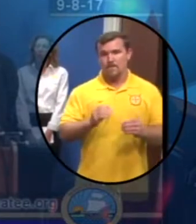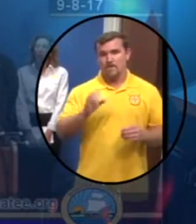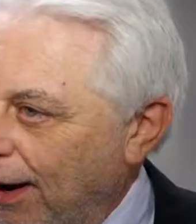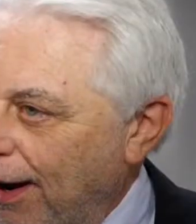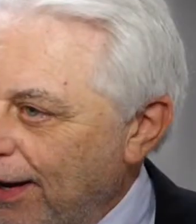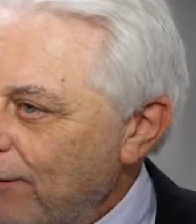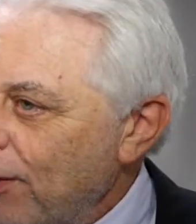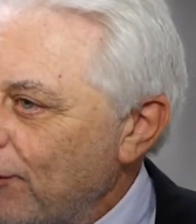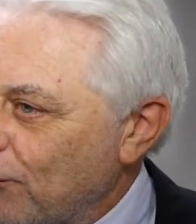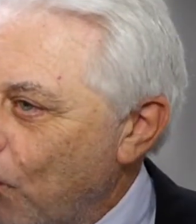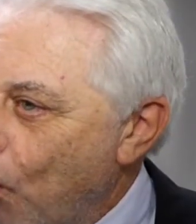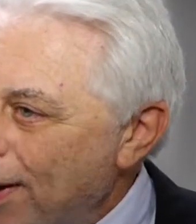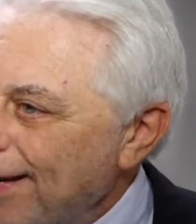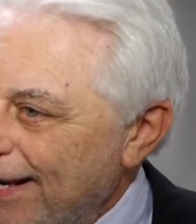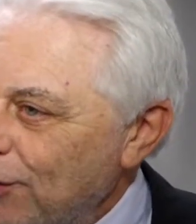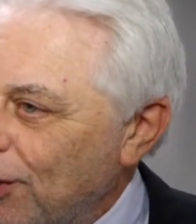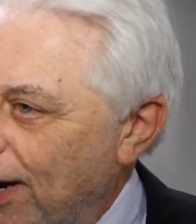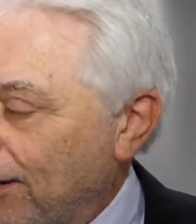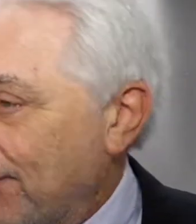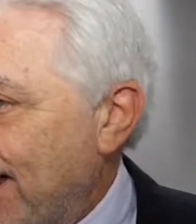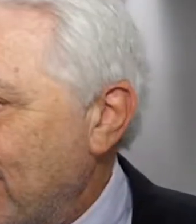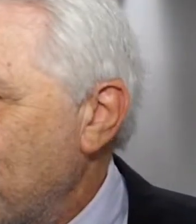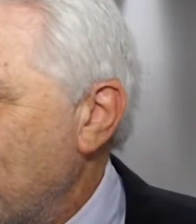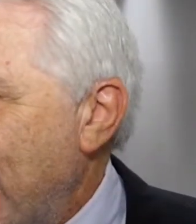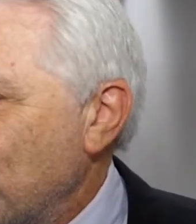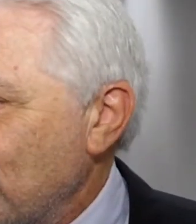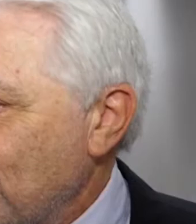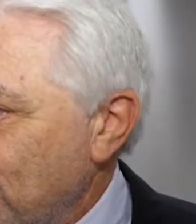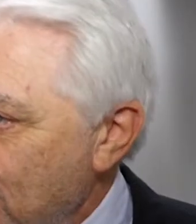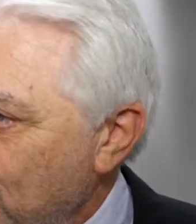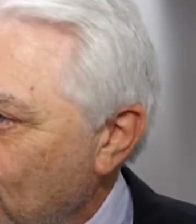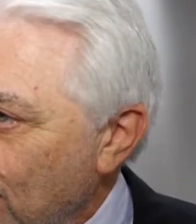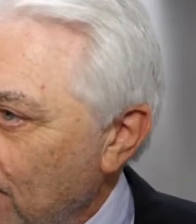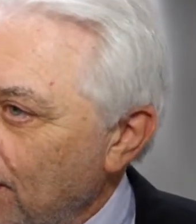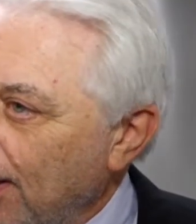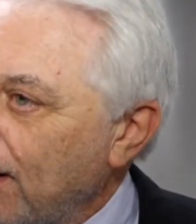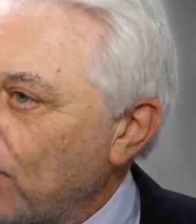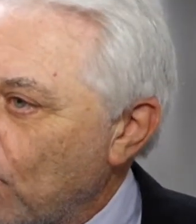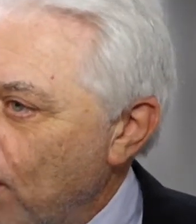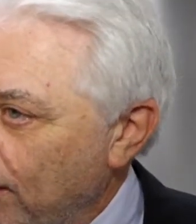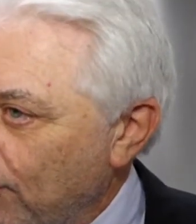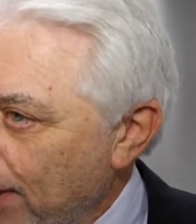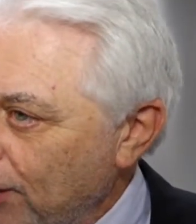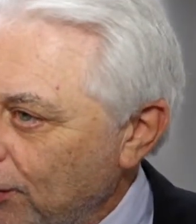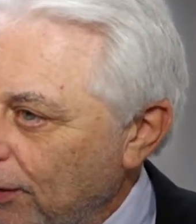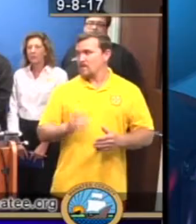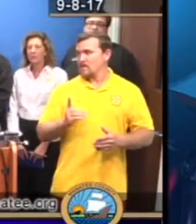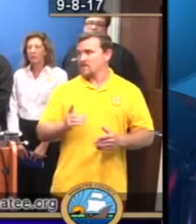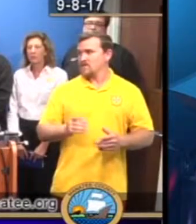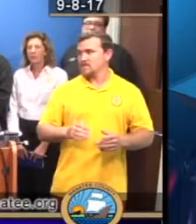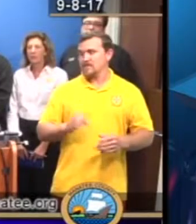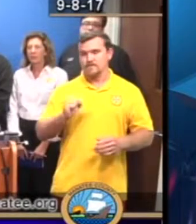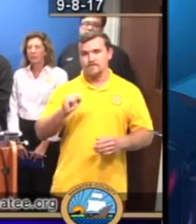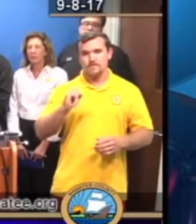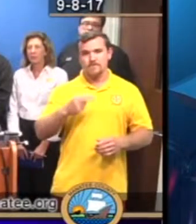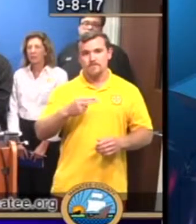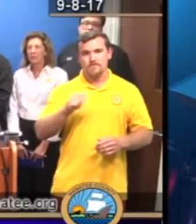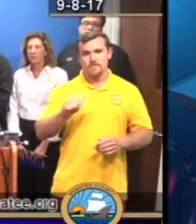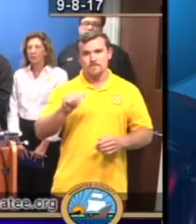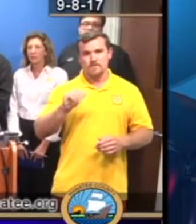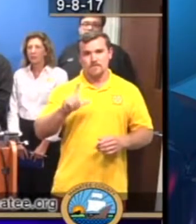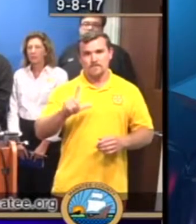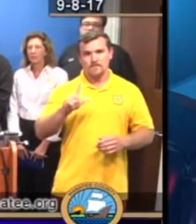and bear. Even if it's one incident, I mean, that could be thousands of people that get the wrong information. The incident sparked